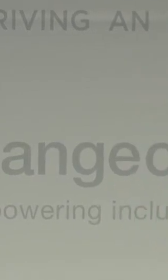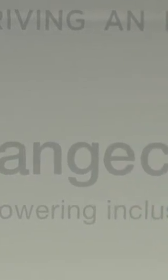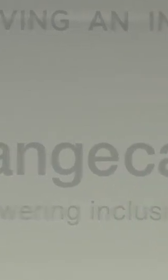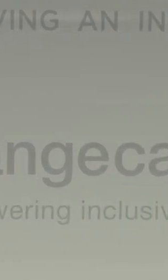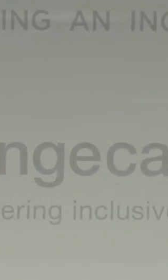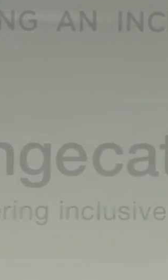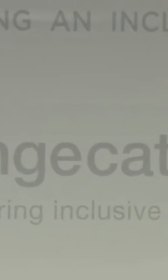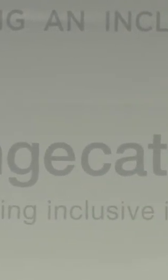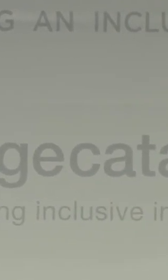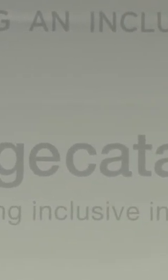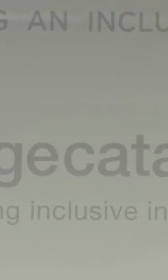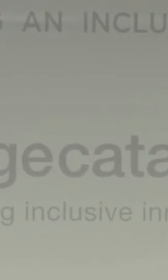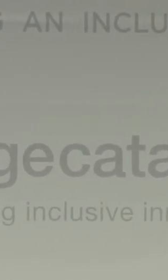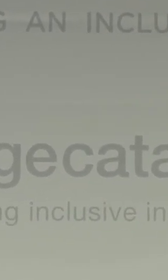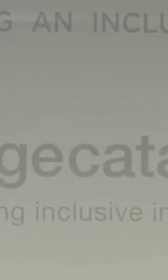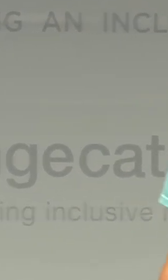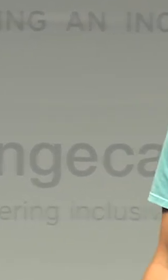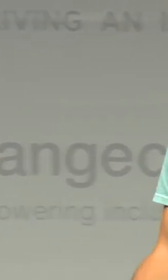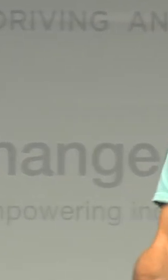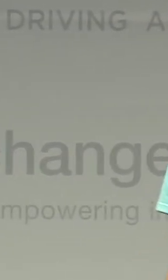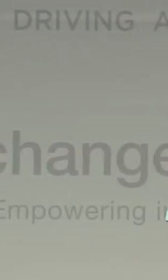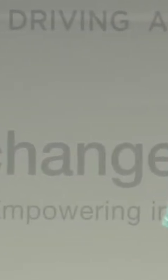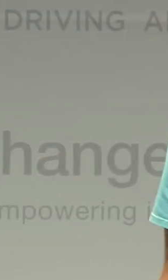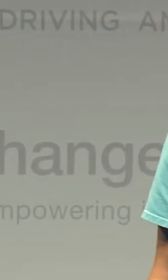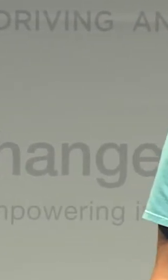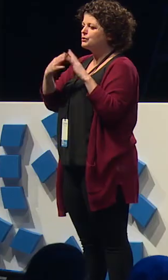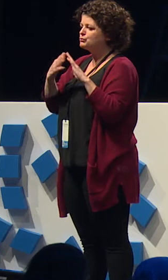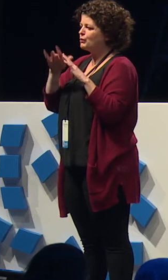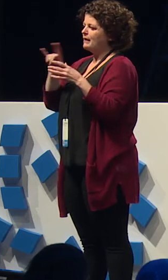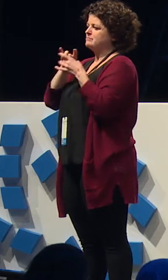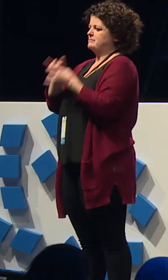you can see a name for that, but a lot of those areas are native communities.